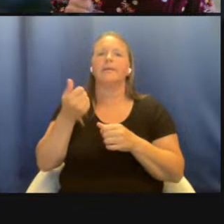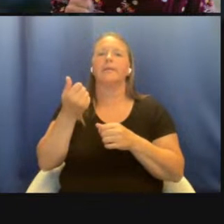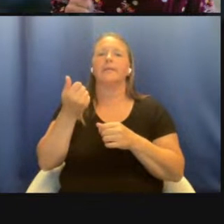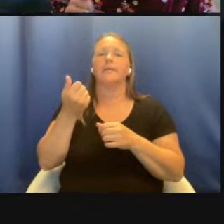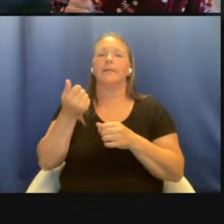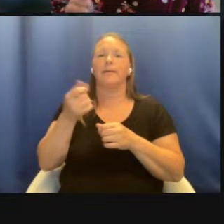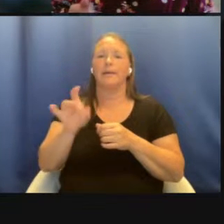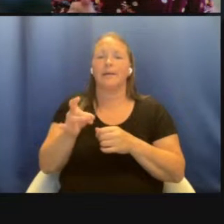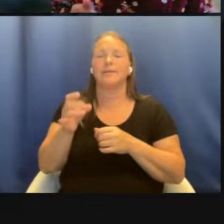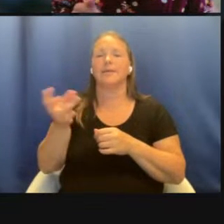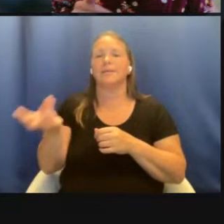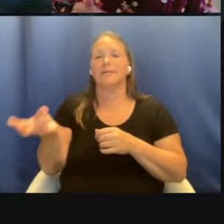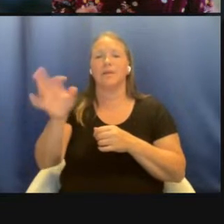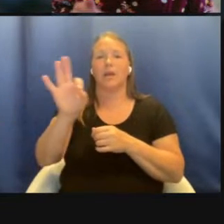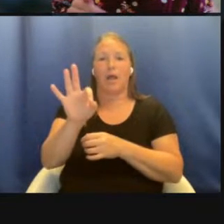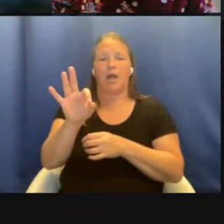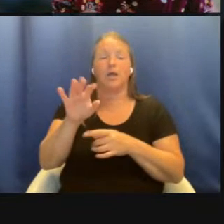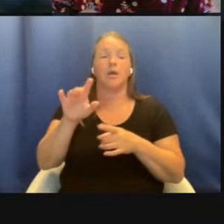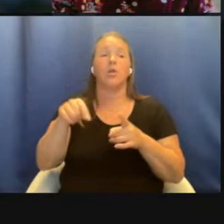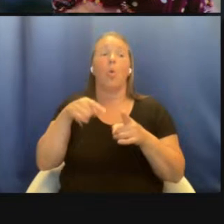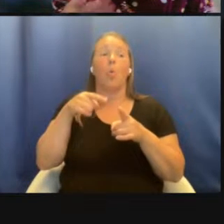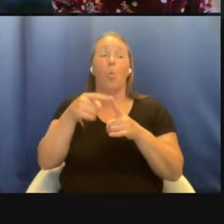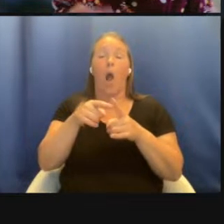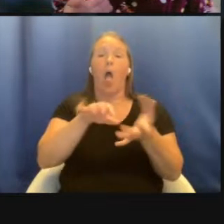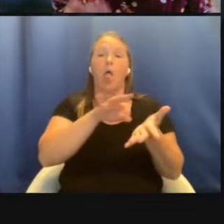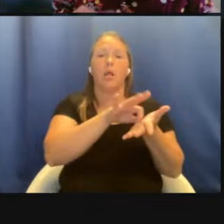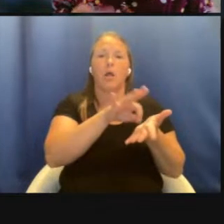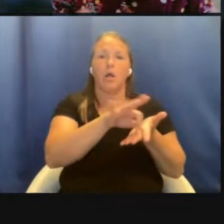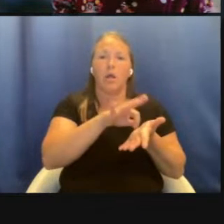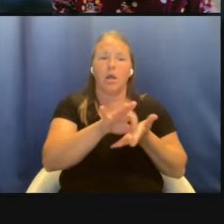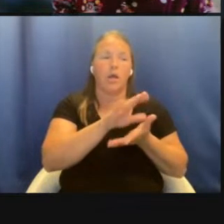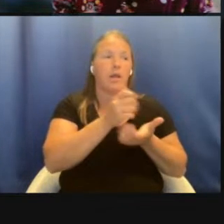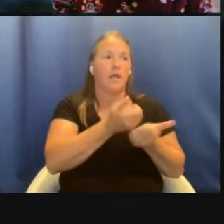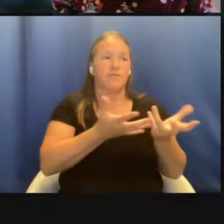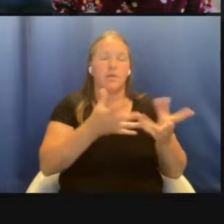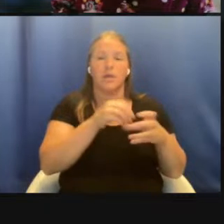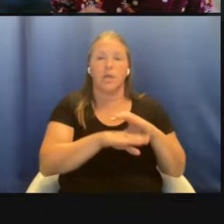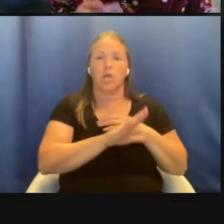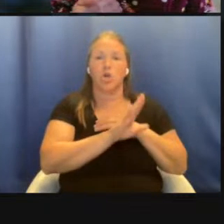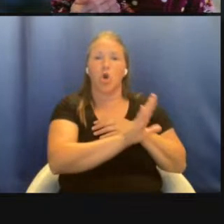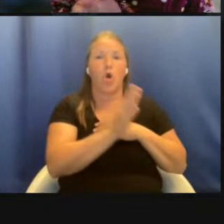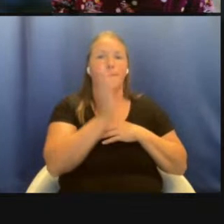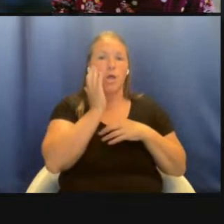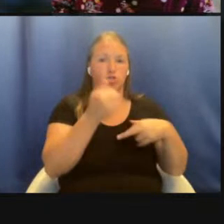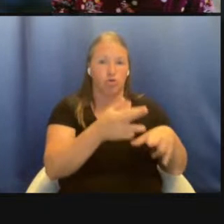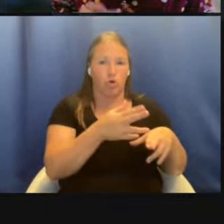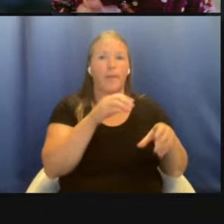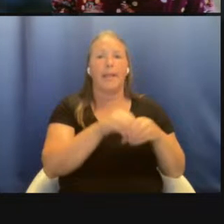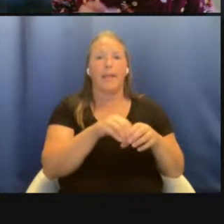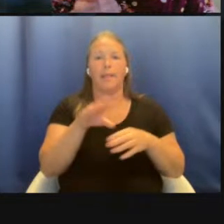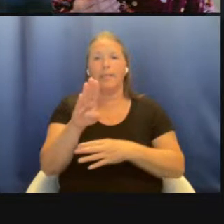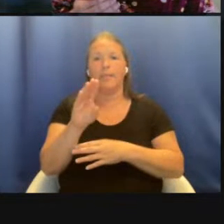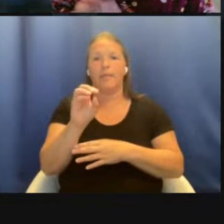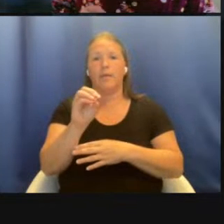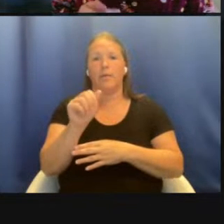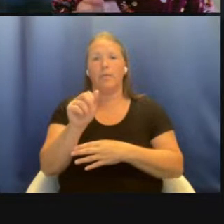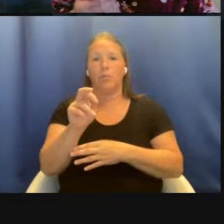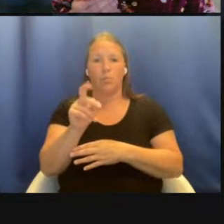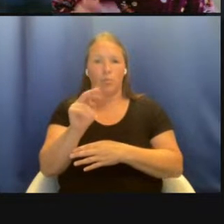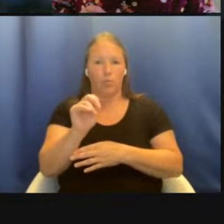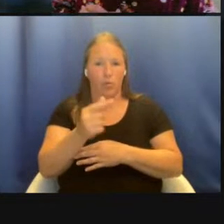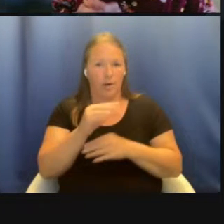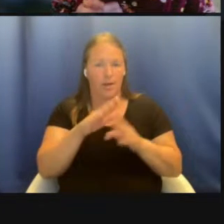probate inventory taken of her room at her bedroom at the boarding house, I'm going to read you how